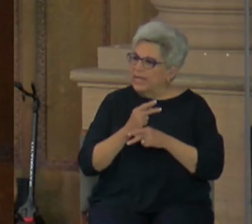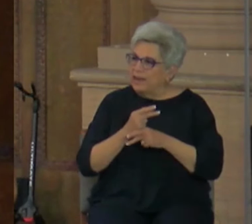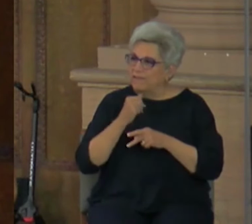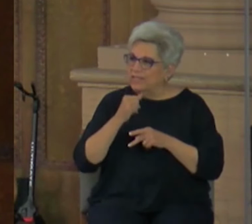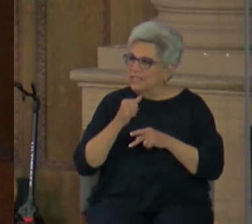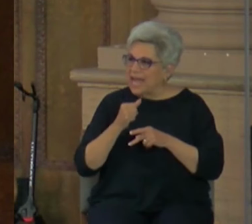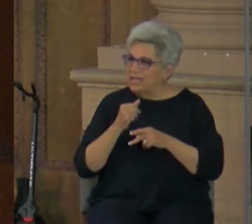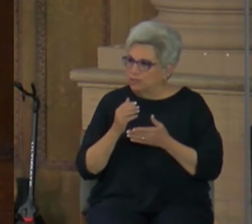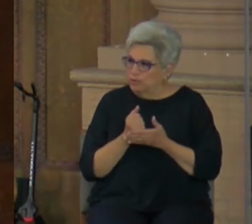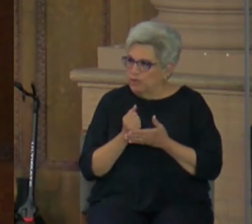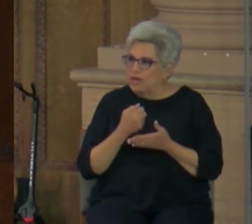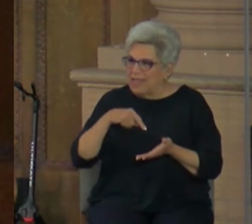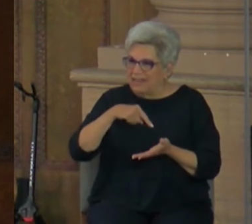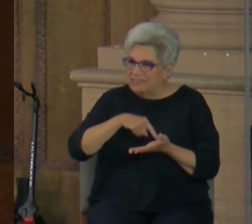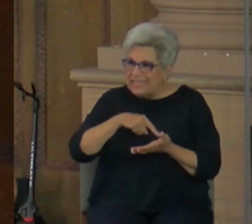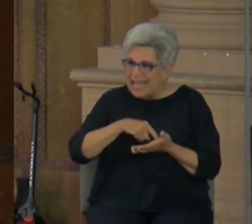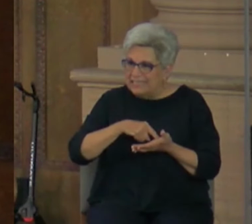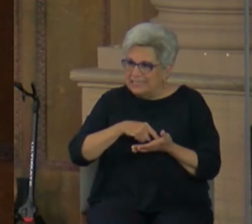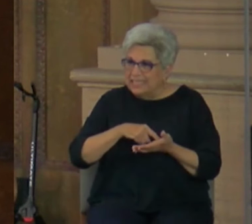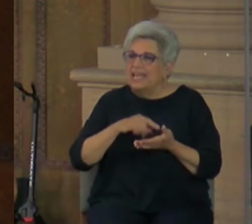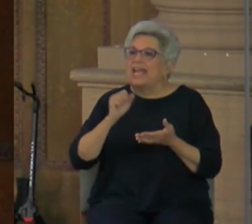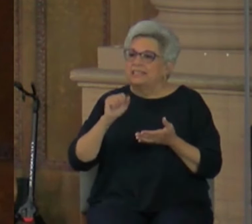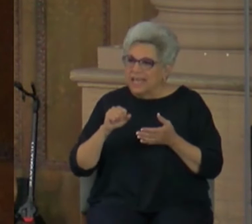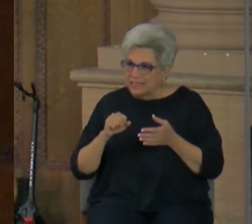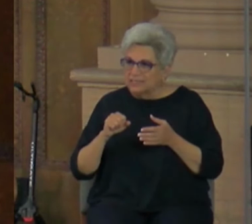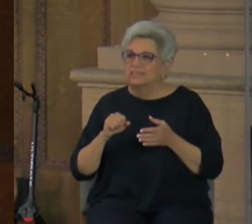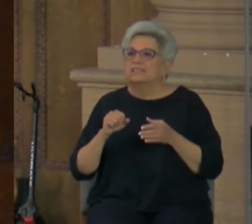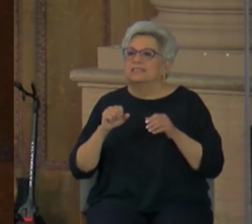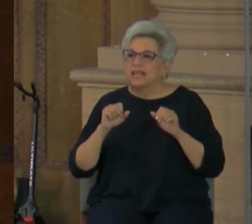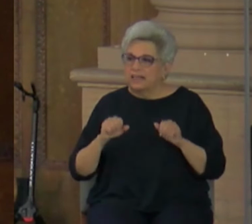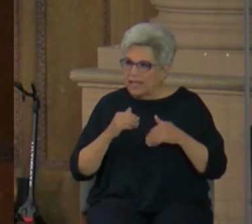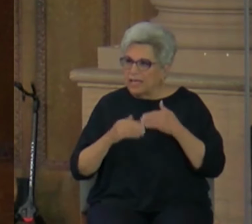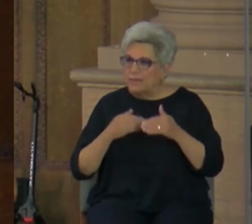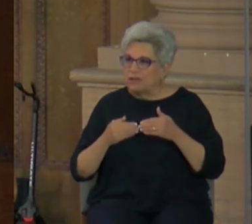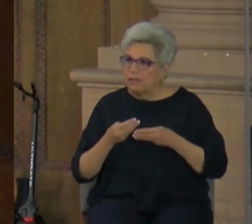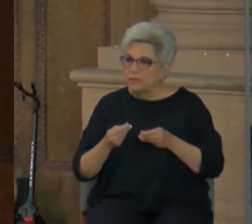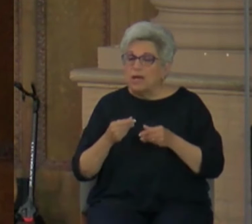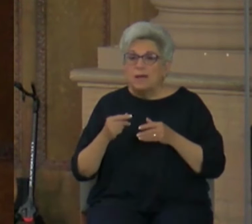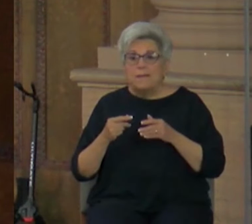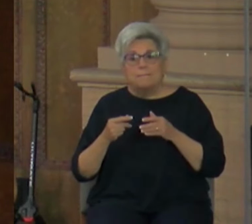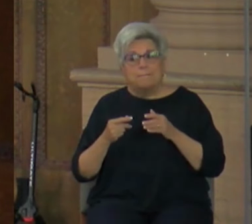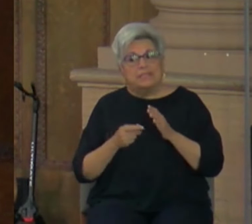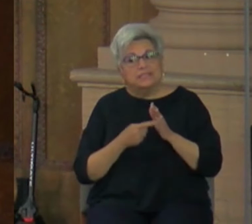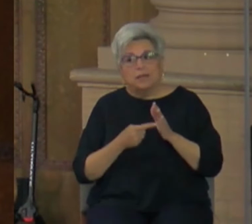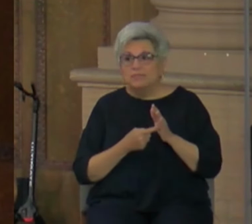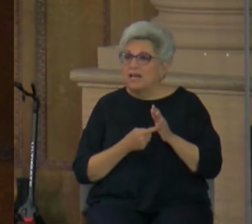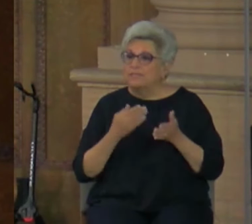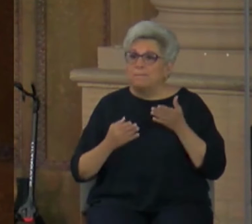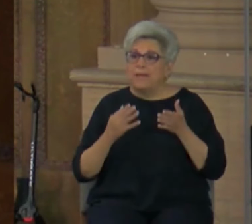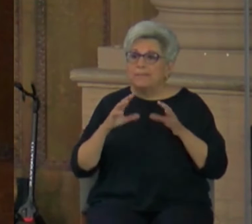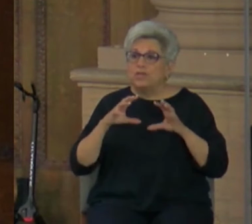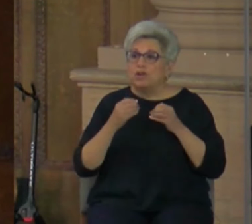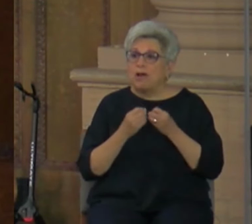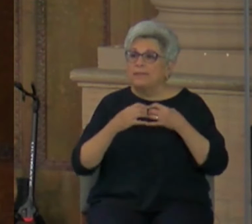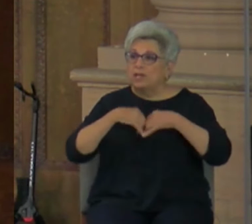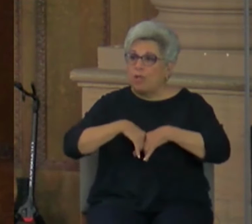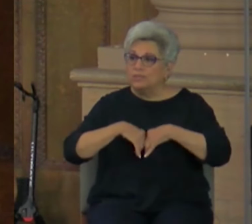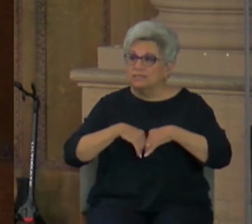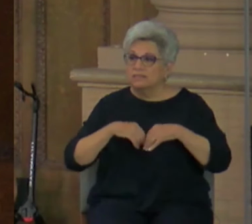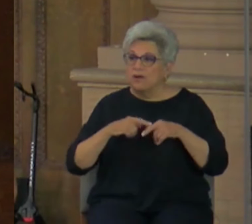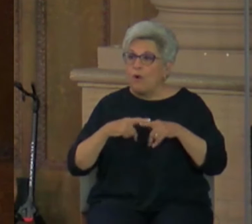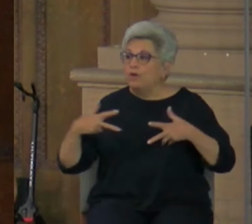often that does make things go better for us in that category. But also sometimes there are job losses and car crashes